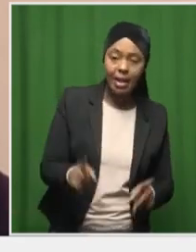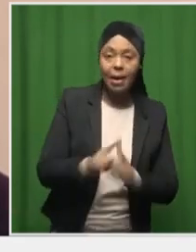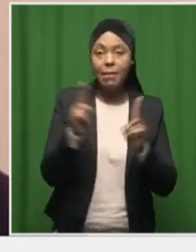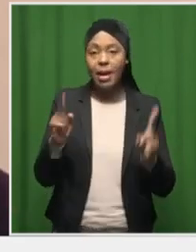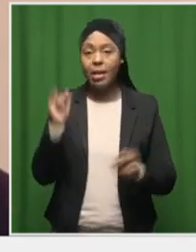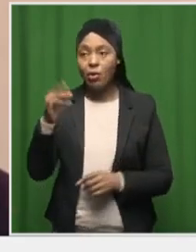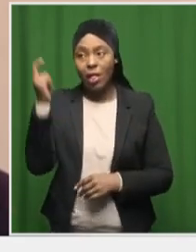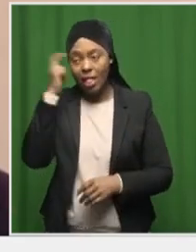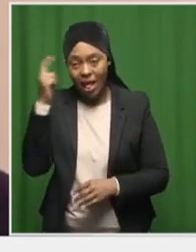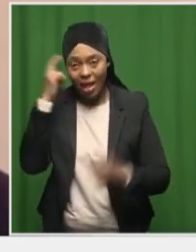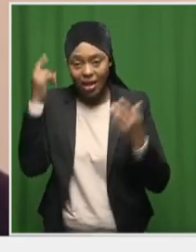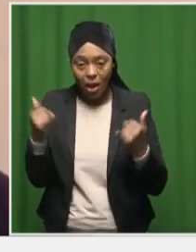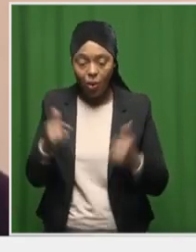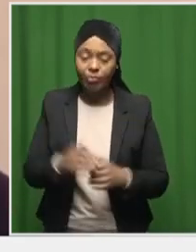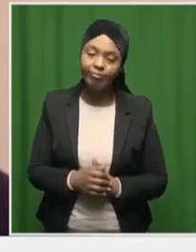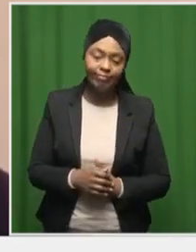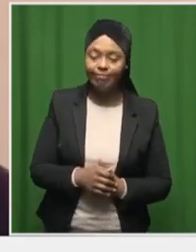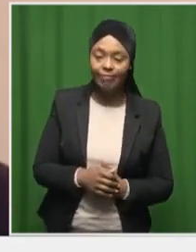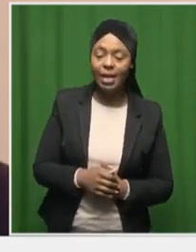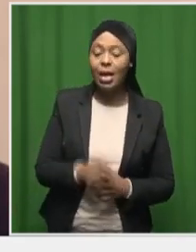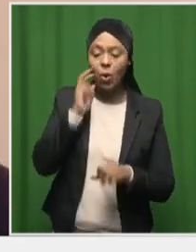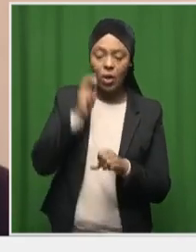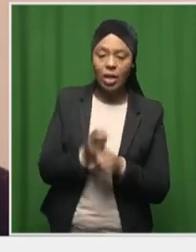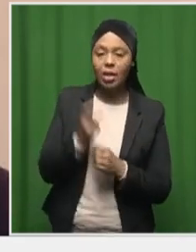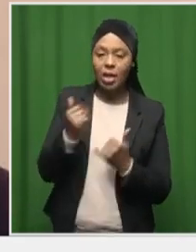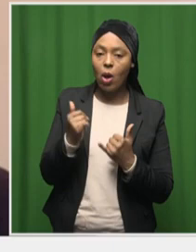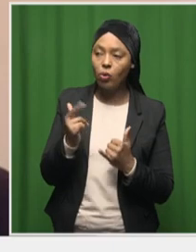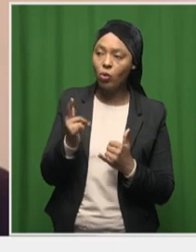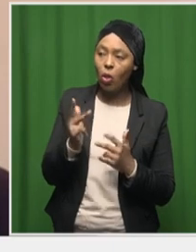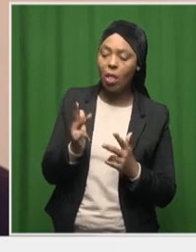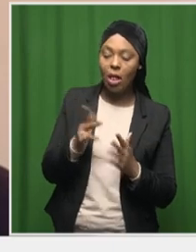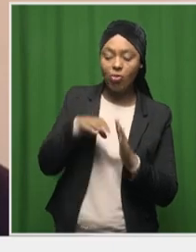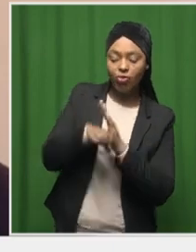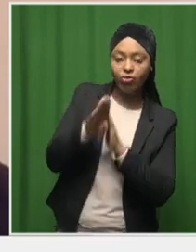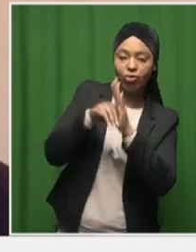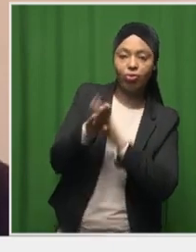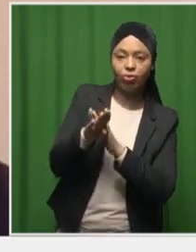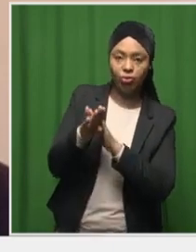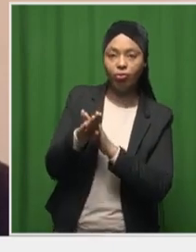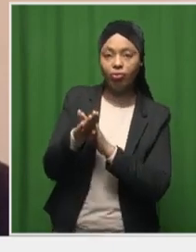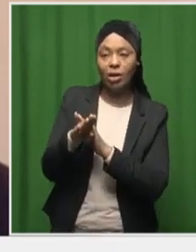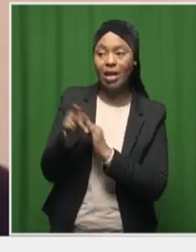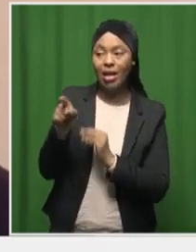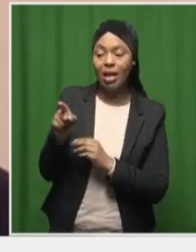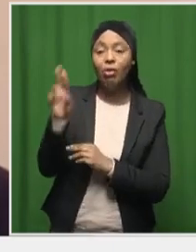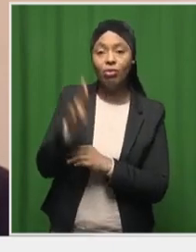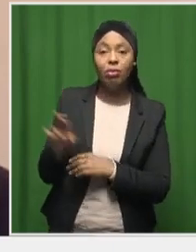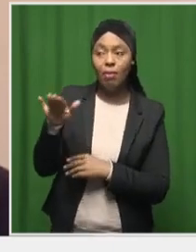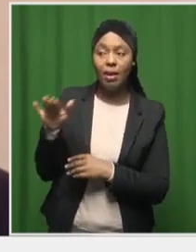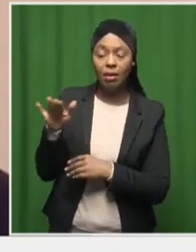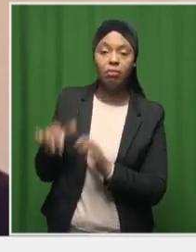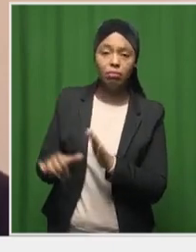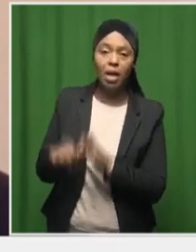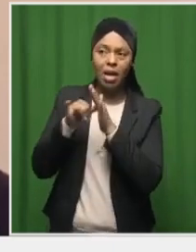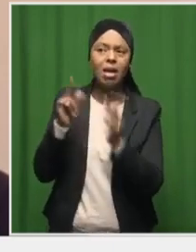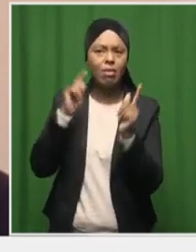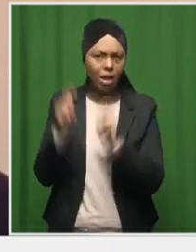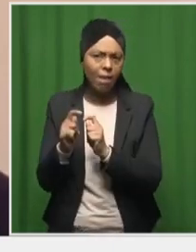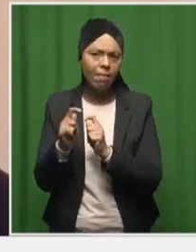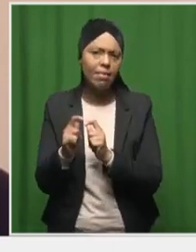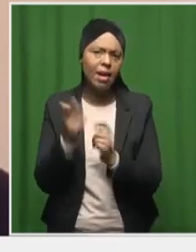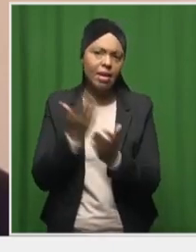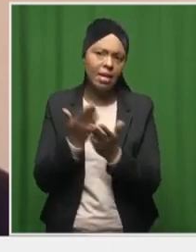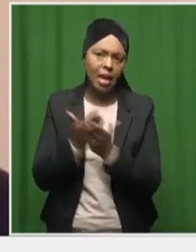bad, consider the alternative of not dealing with inflation. So can we turn it around? Of course we can.